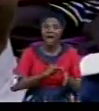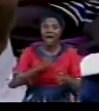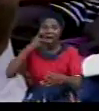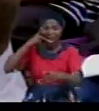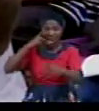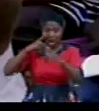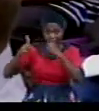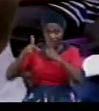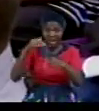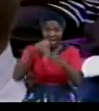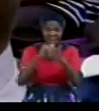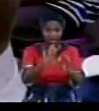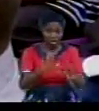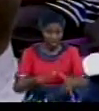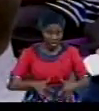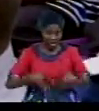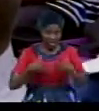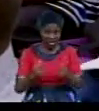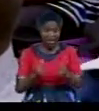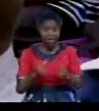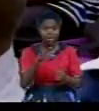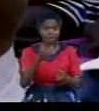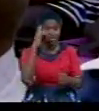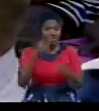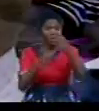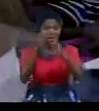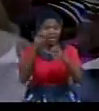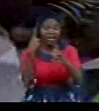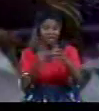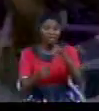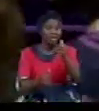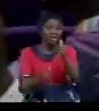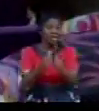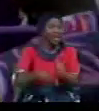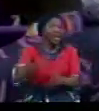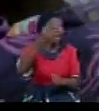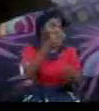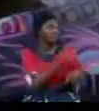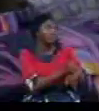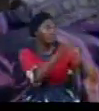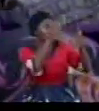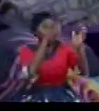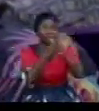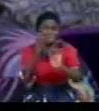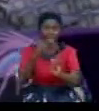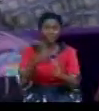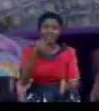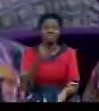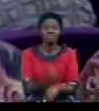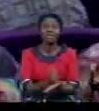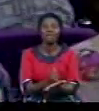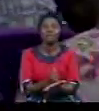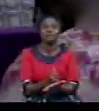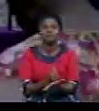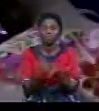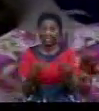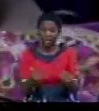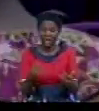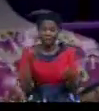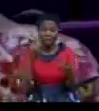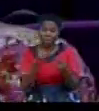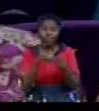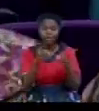will climb the highest mountain in Jesus name let's come to point number three now